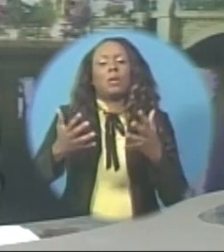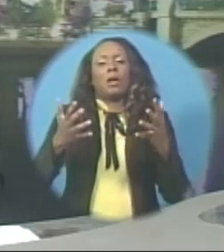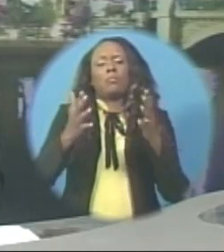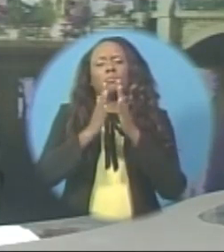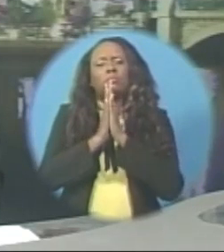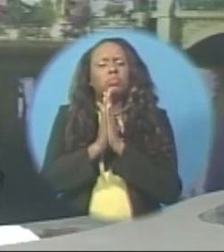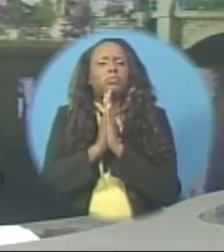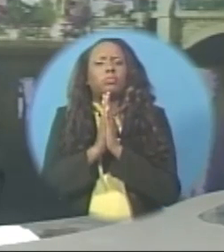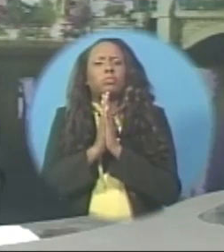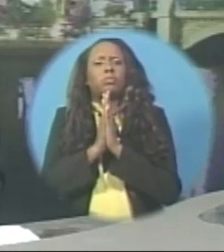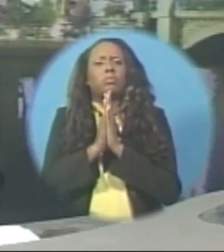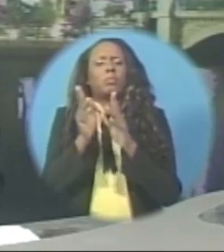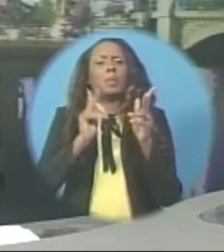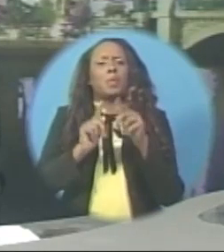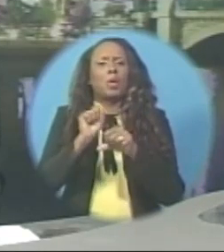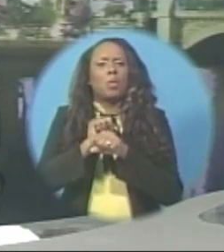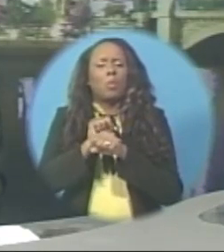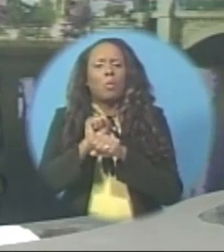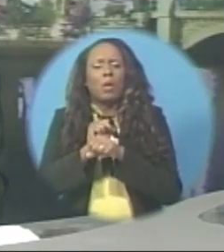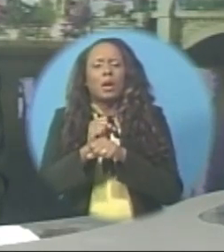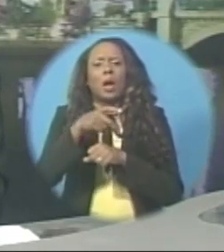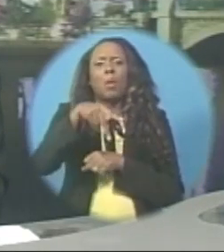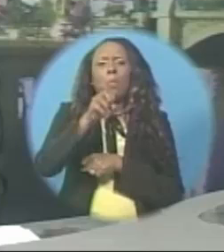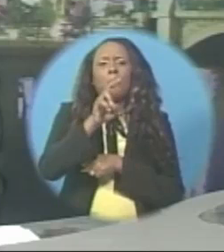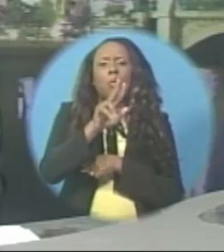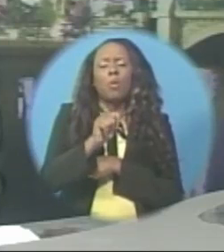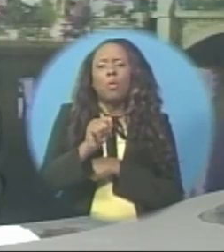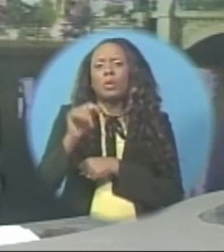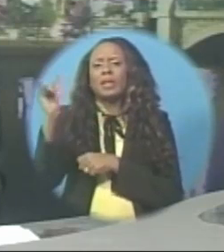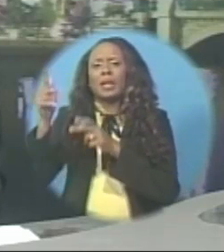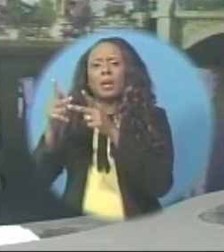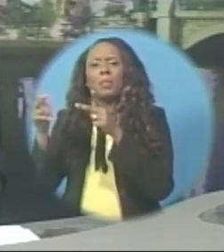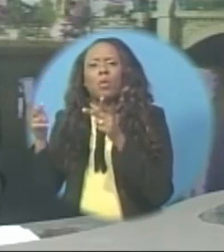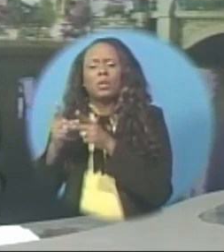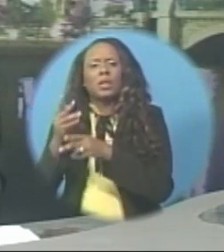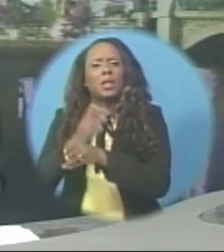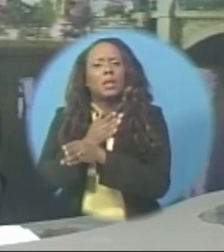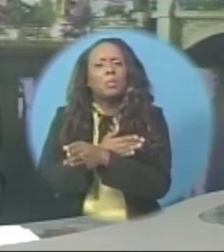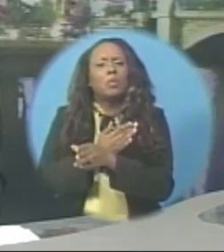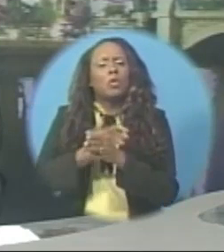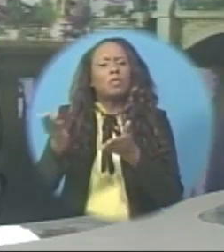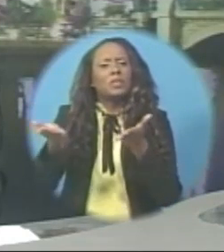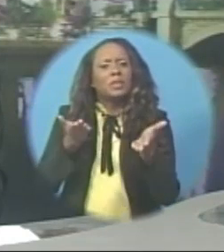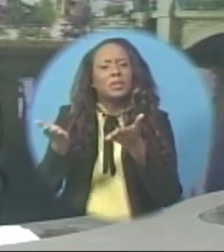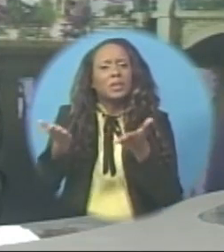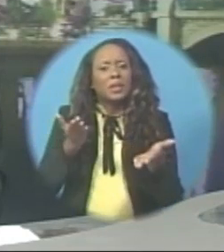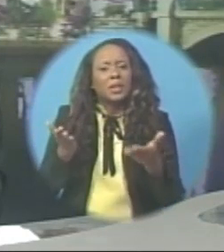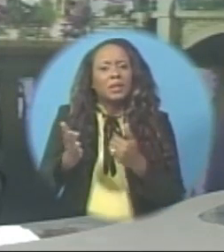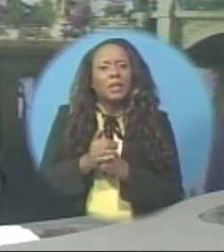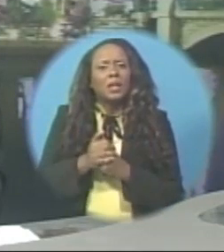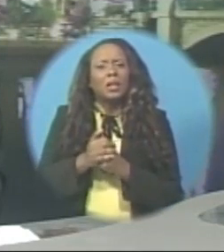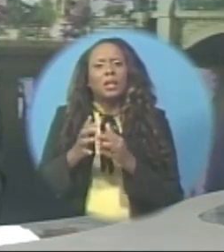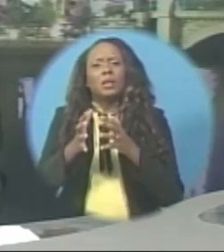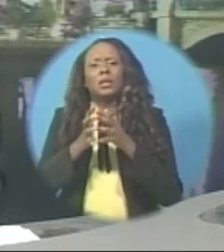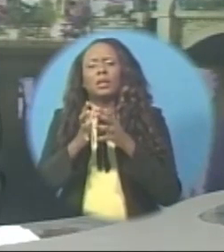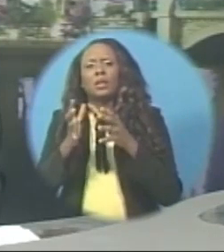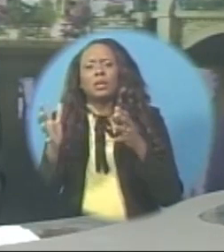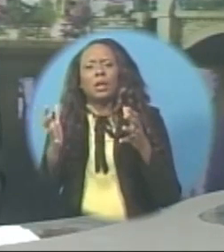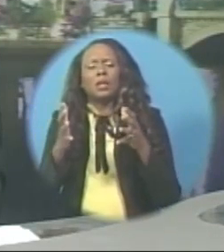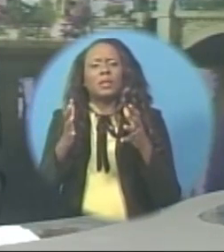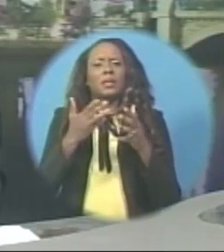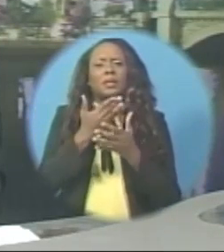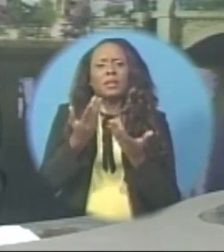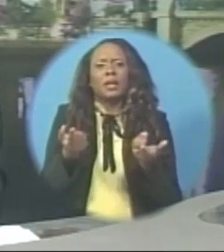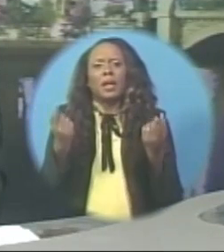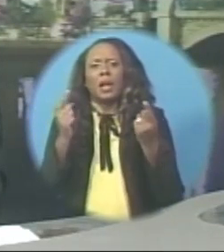their communication with persons at the borders. This is especially important when taking into account the sensitive nature of